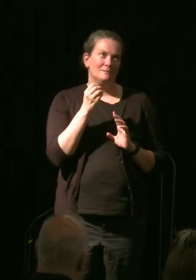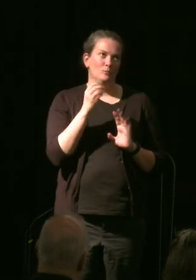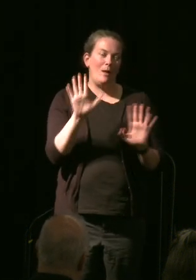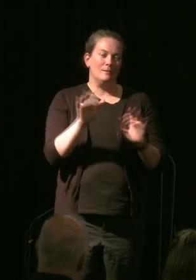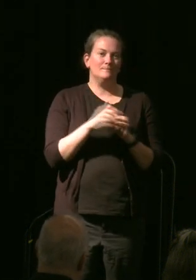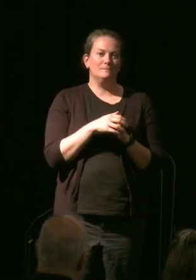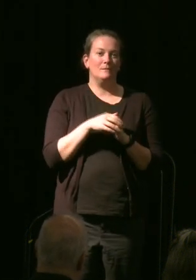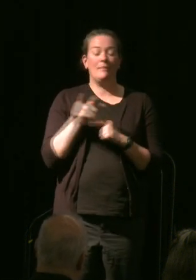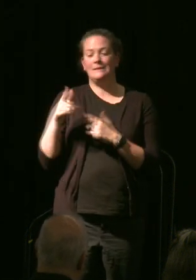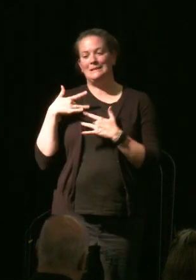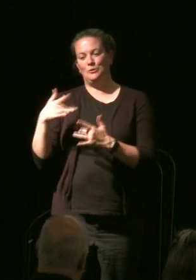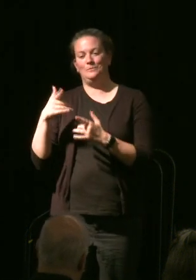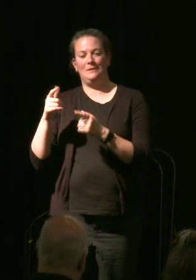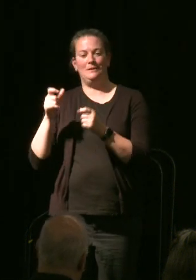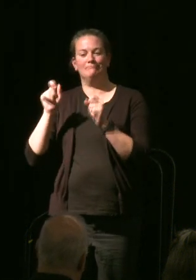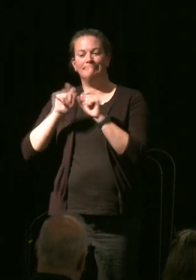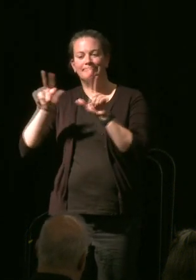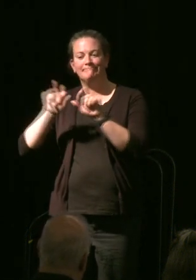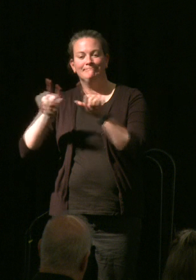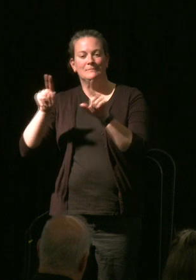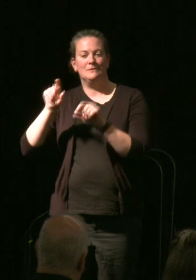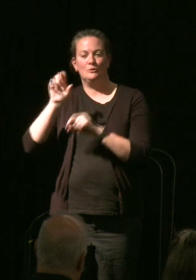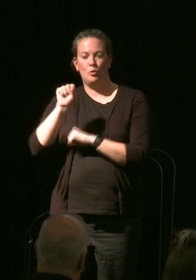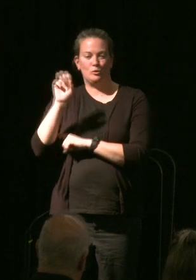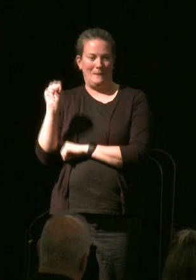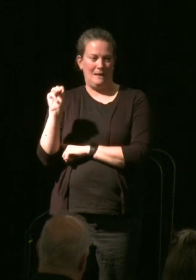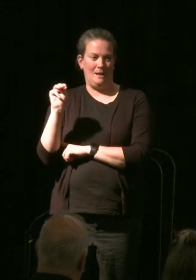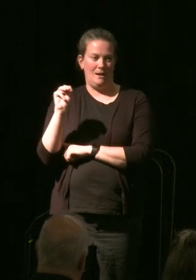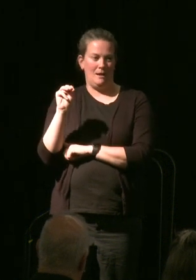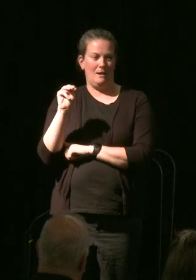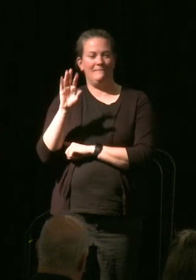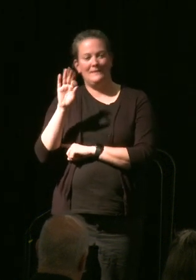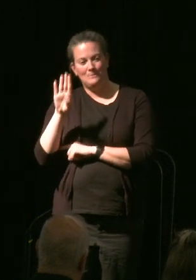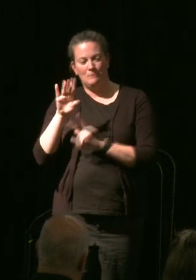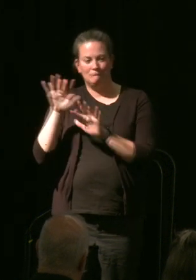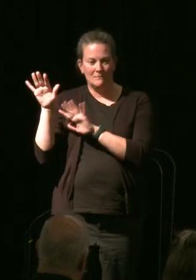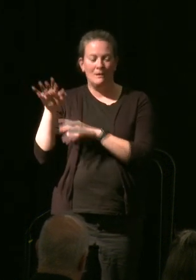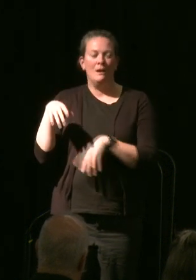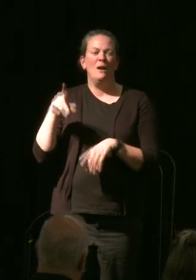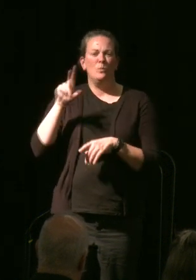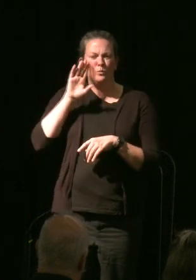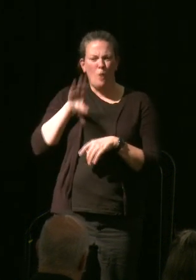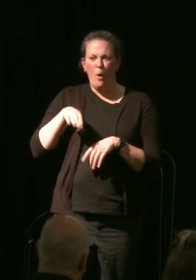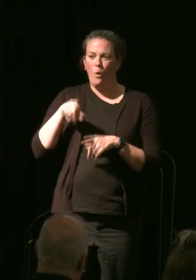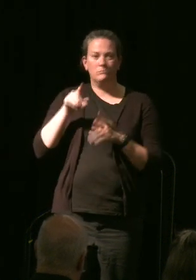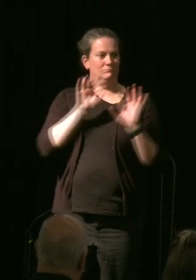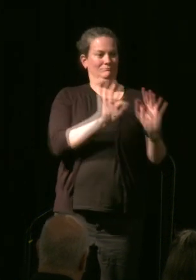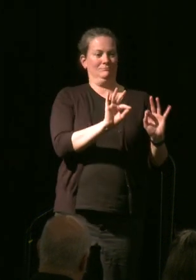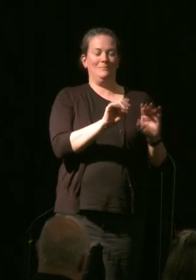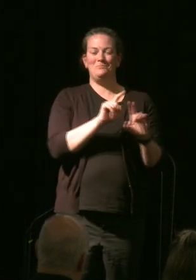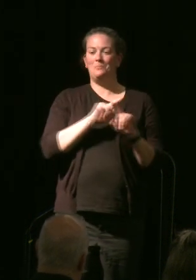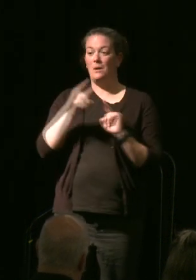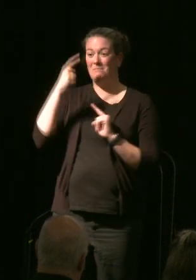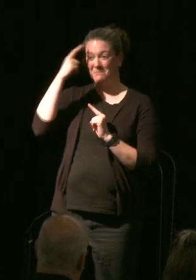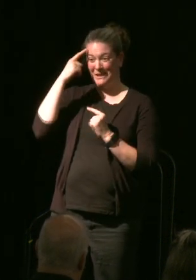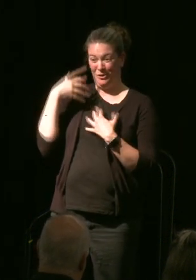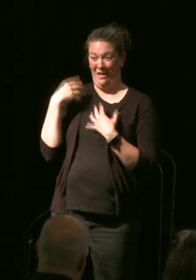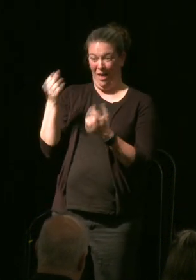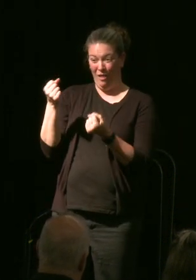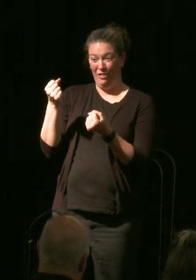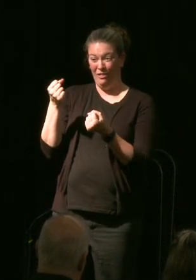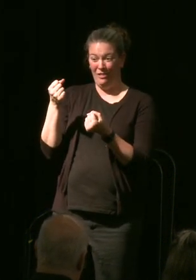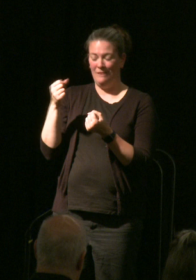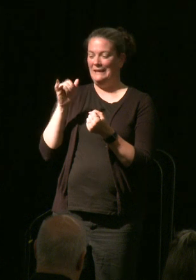they're on social media. We all know that social media can be absolutely wonderful, but when it comes to mental health, I think it can be also one